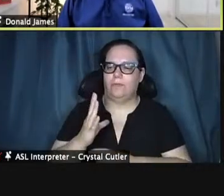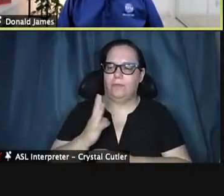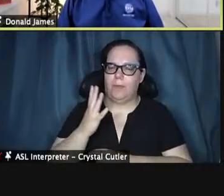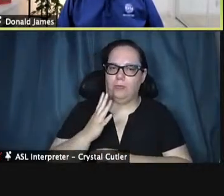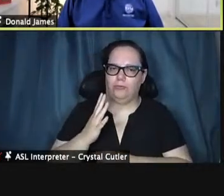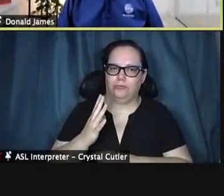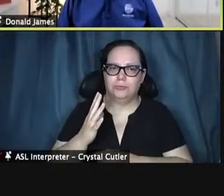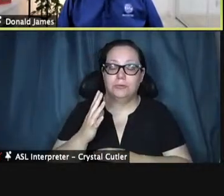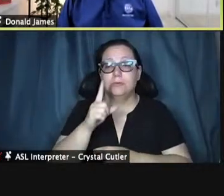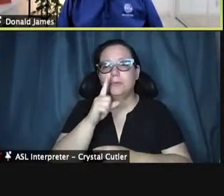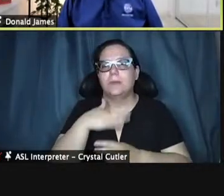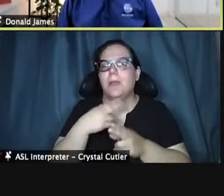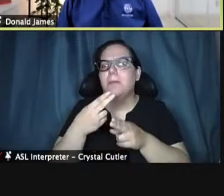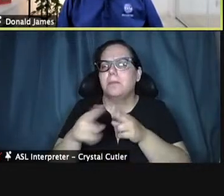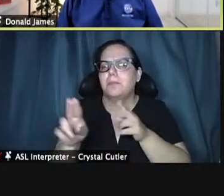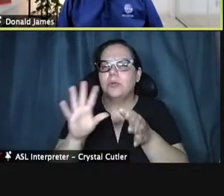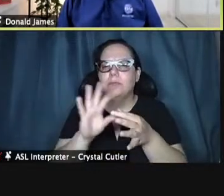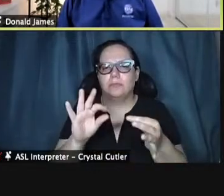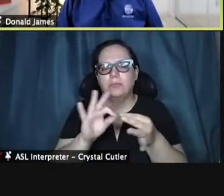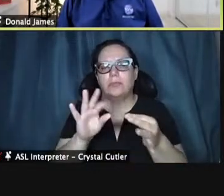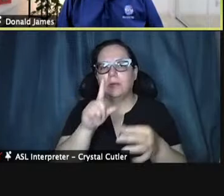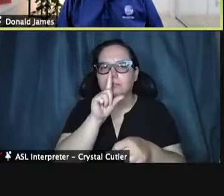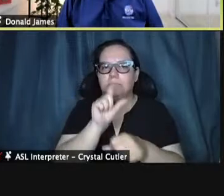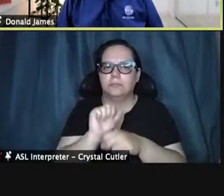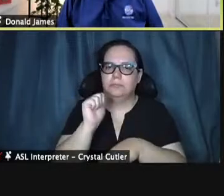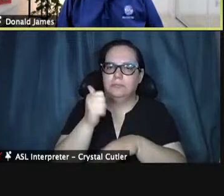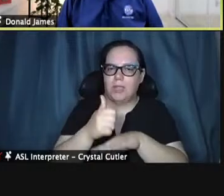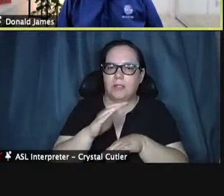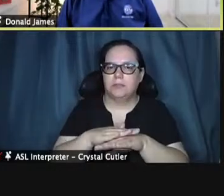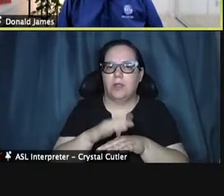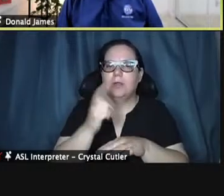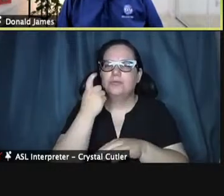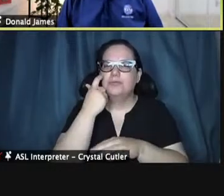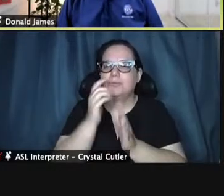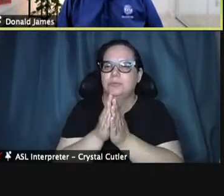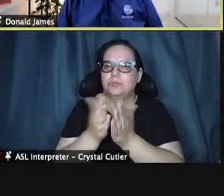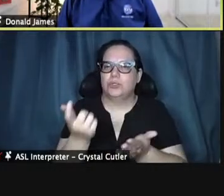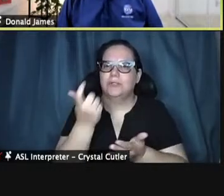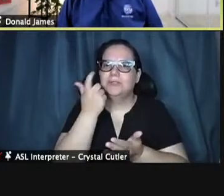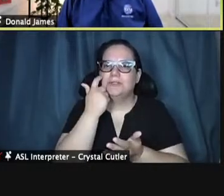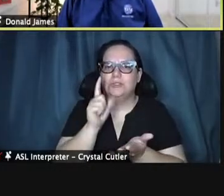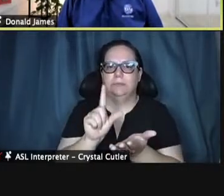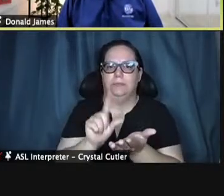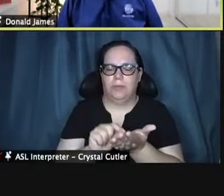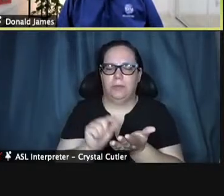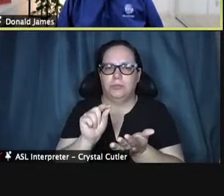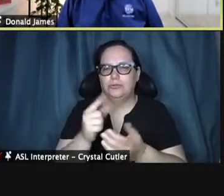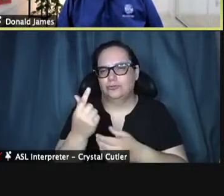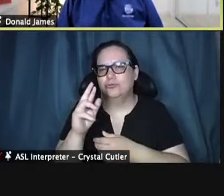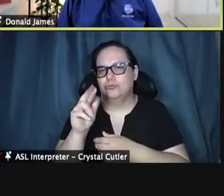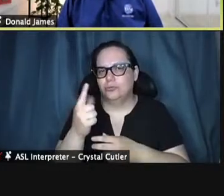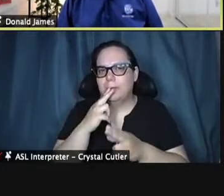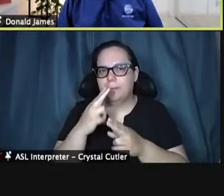brief remarks are based on the recent book that I just published that Greg mentioned.